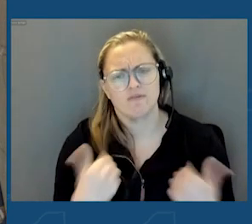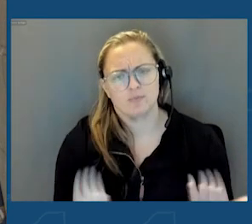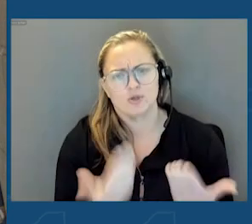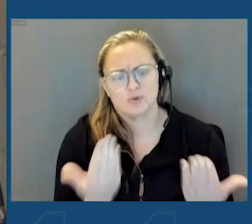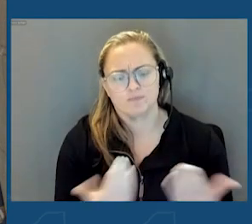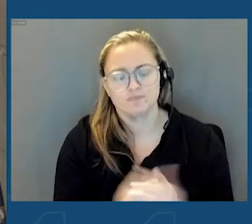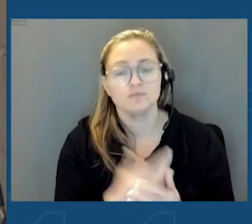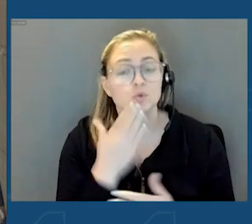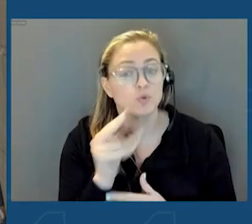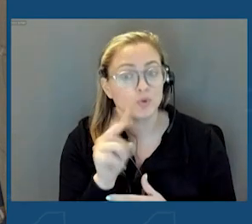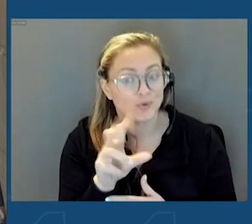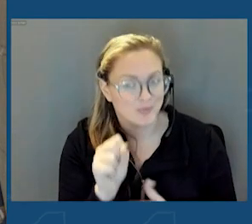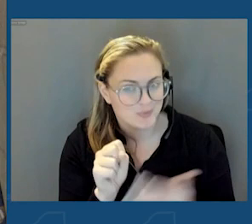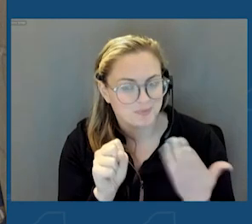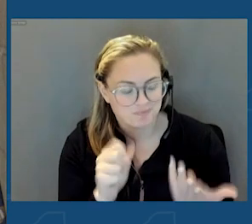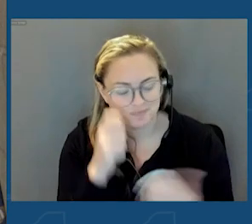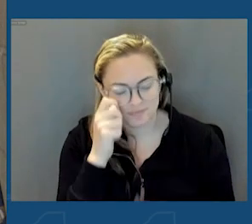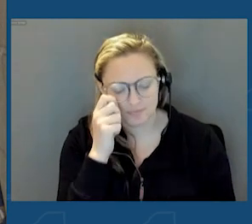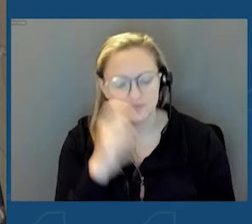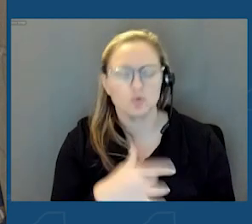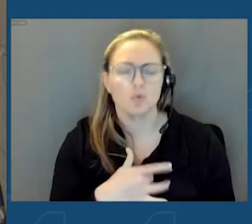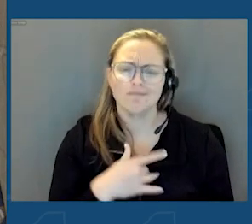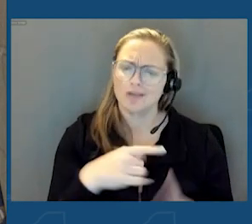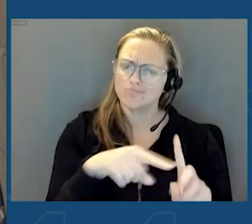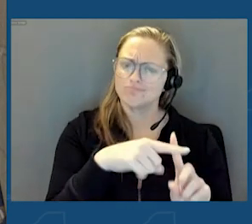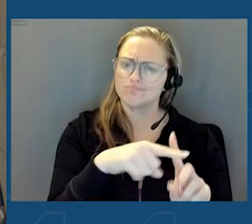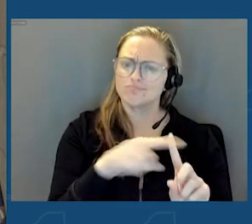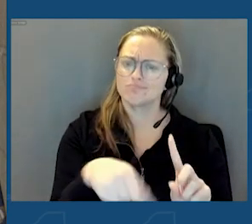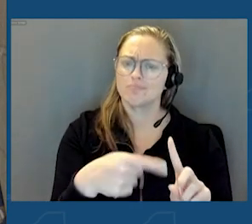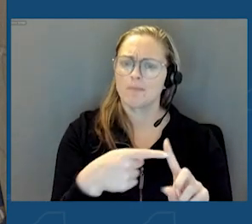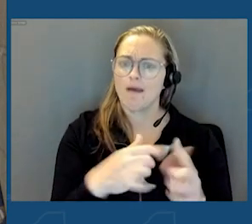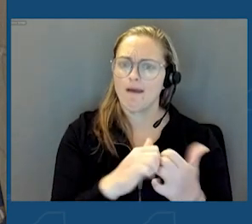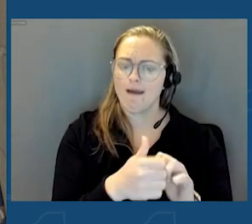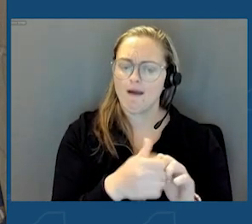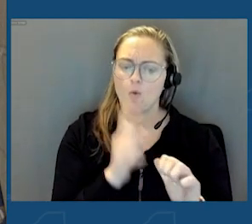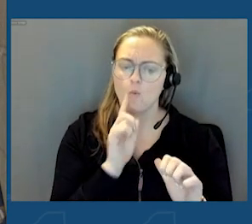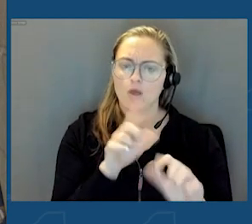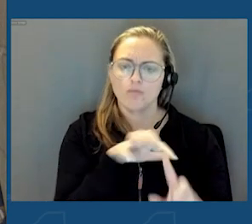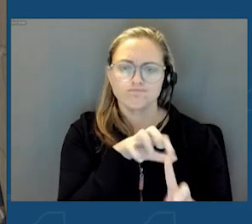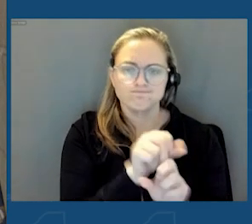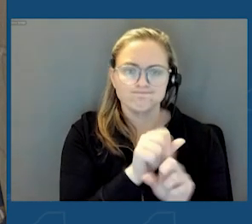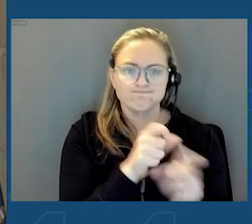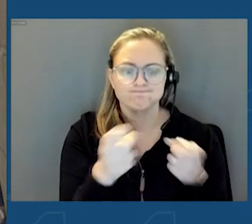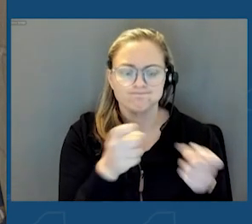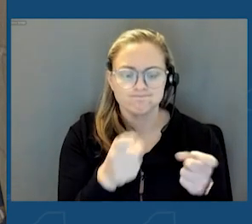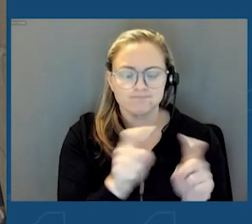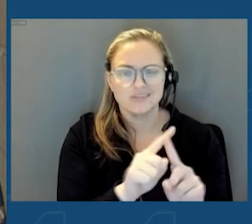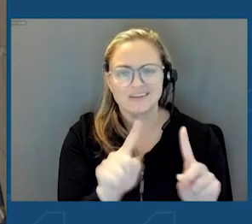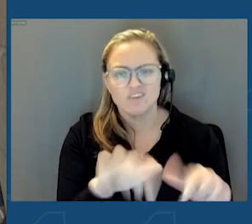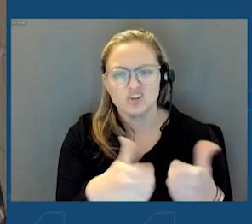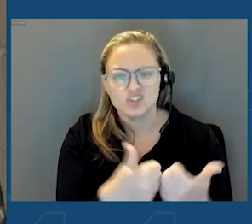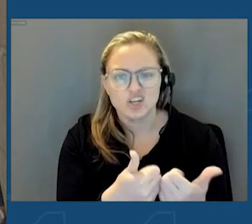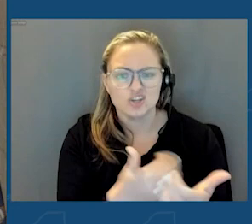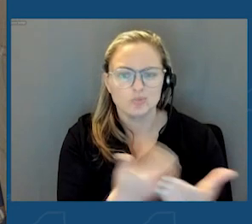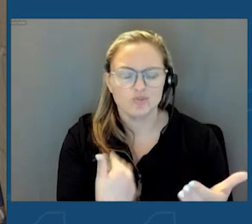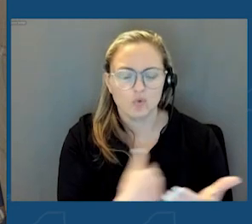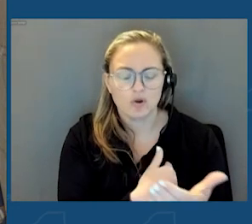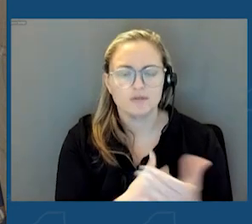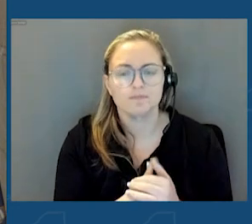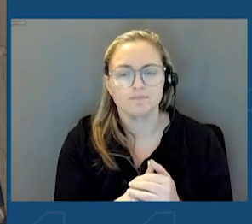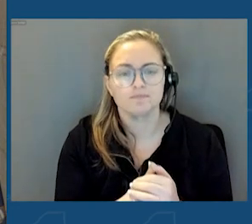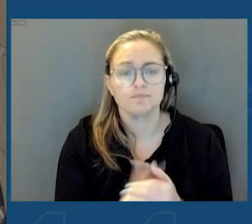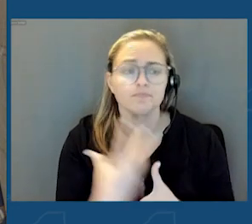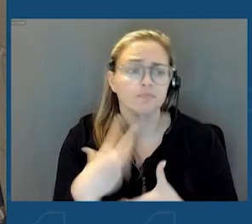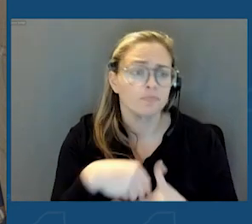good news, and I'm feeling really optimistic about how we're going to tackle these challenges that lie before us. Part of